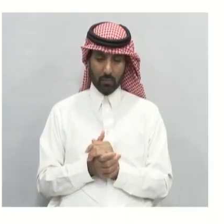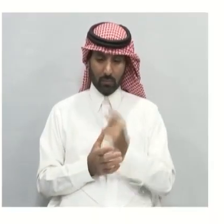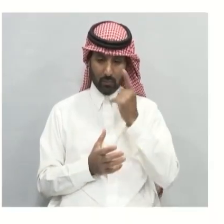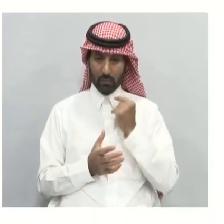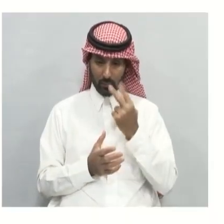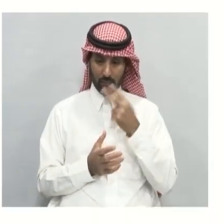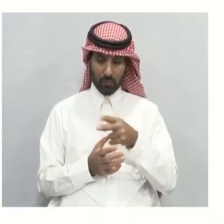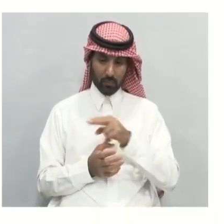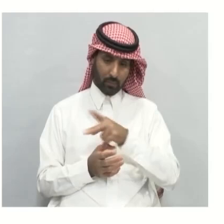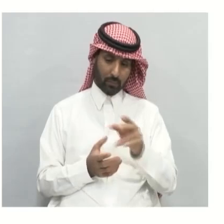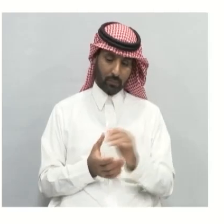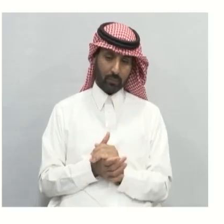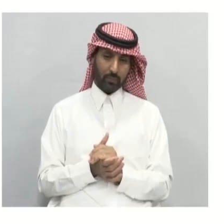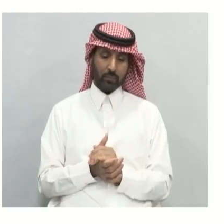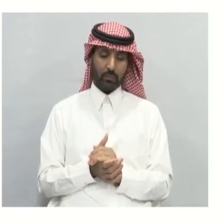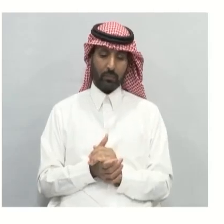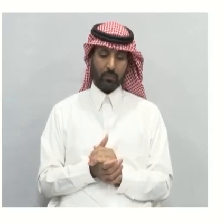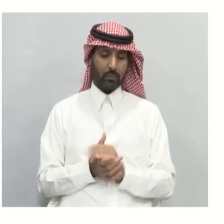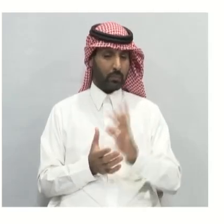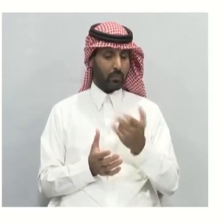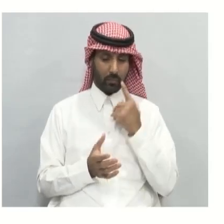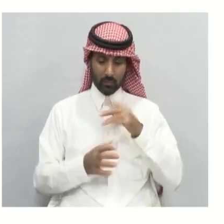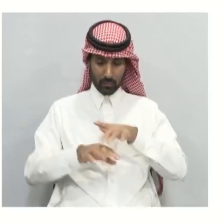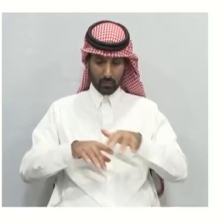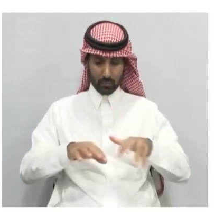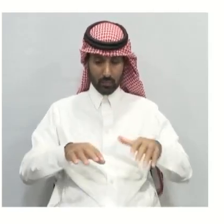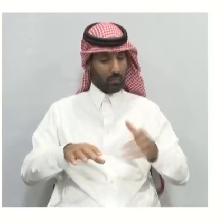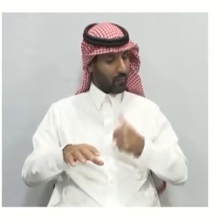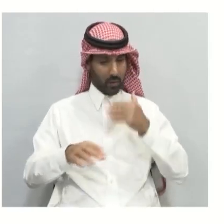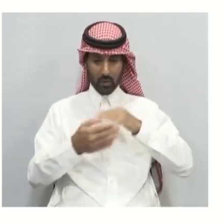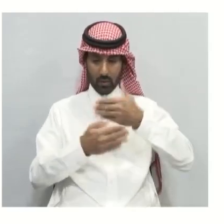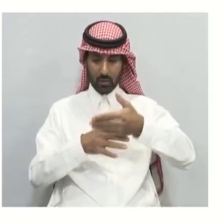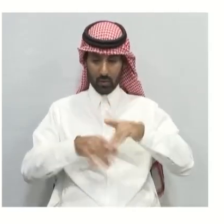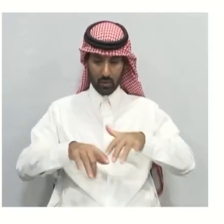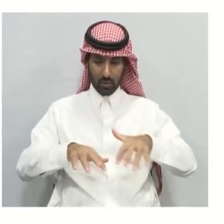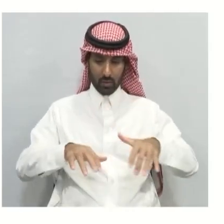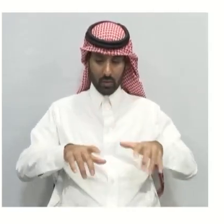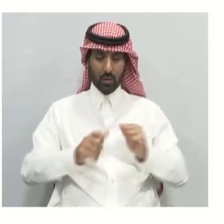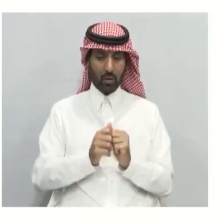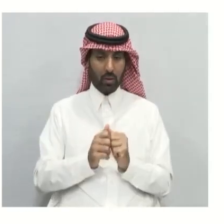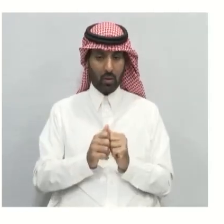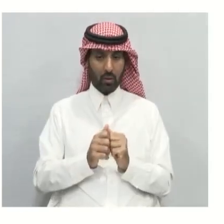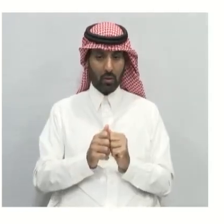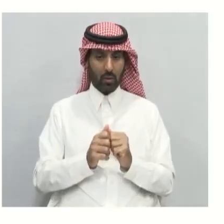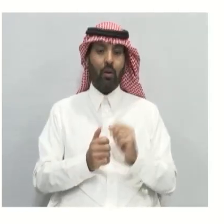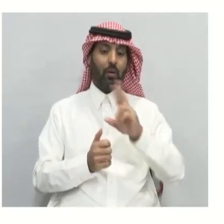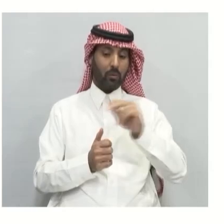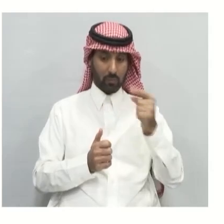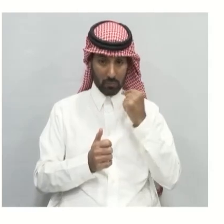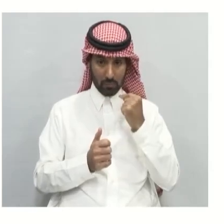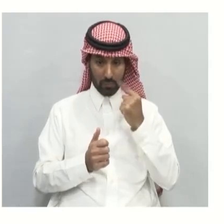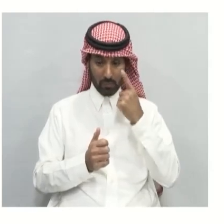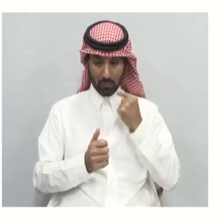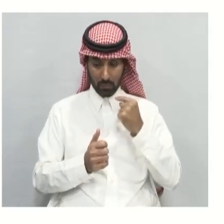will look totally different. How about our lives with no computers? Are they going to look the same?